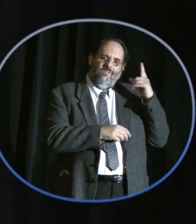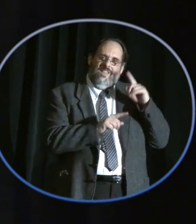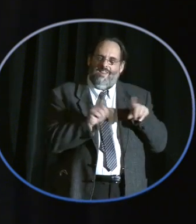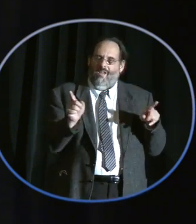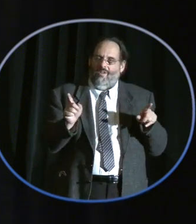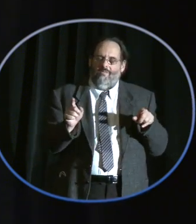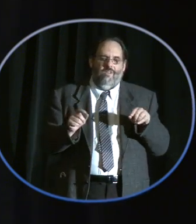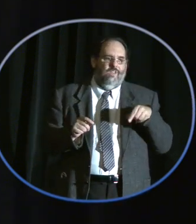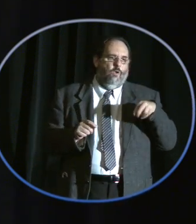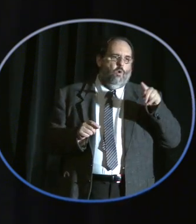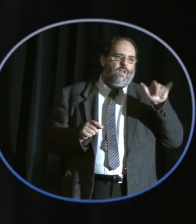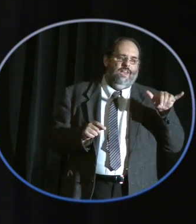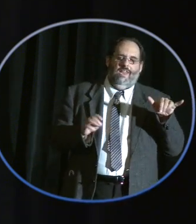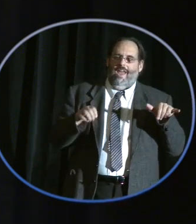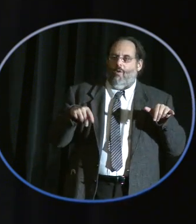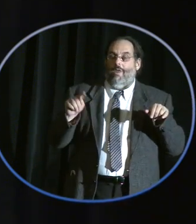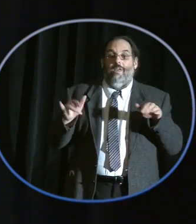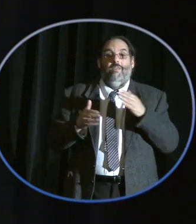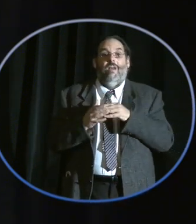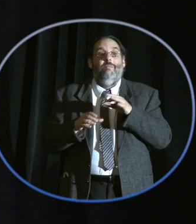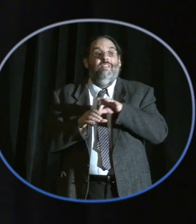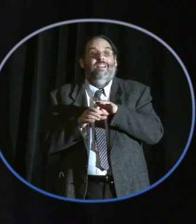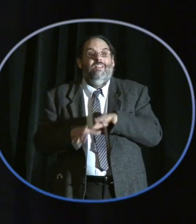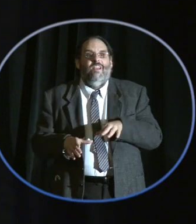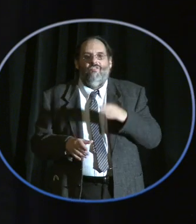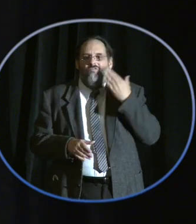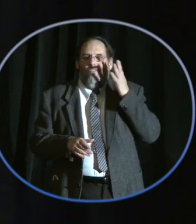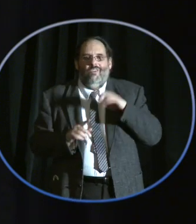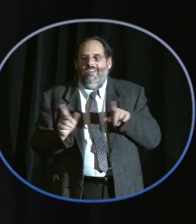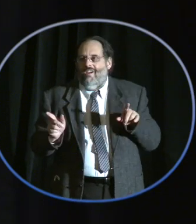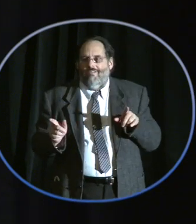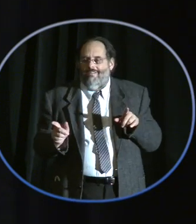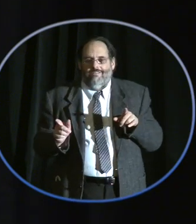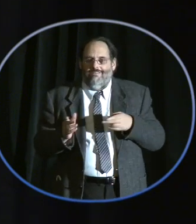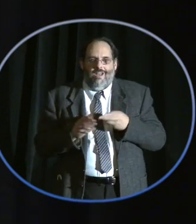We should start with some elected officials. Some elected officials don't even know the difference between